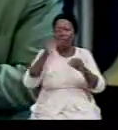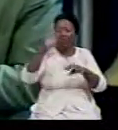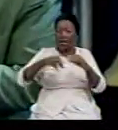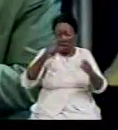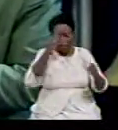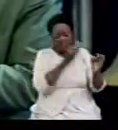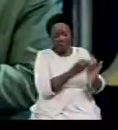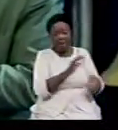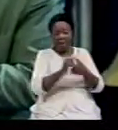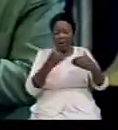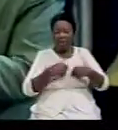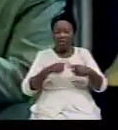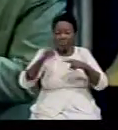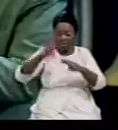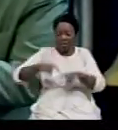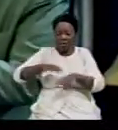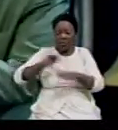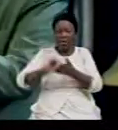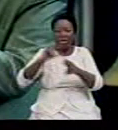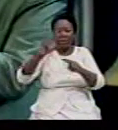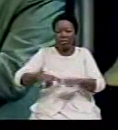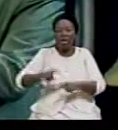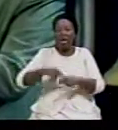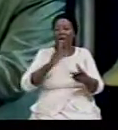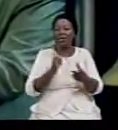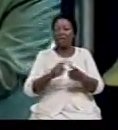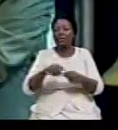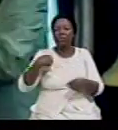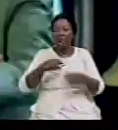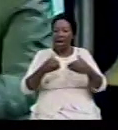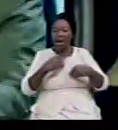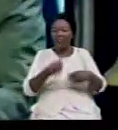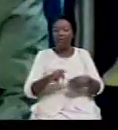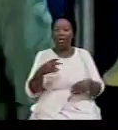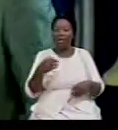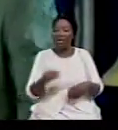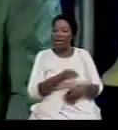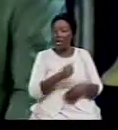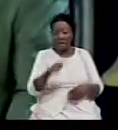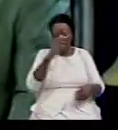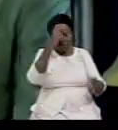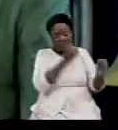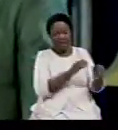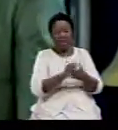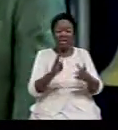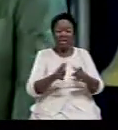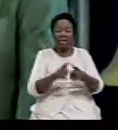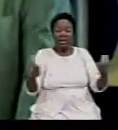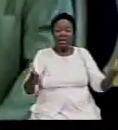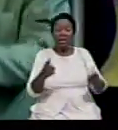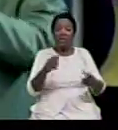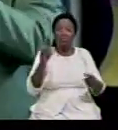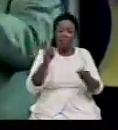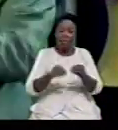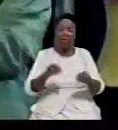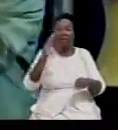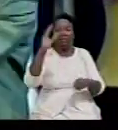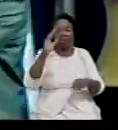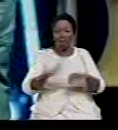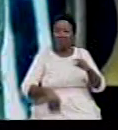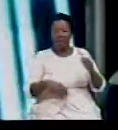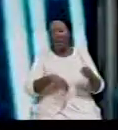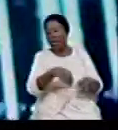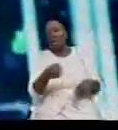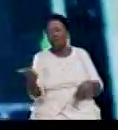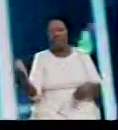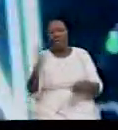sit down on that chair. We have a faith that surpasses anything and everything here on